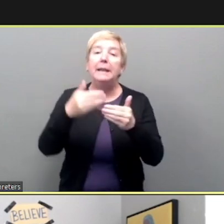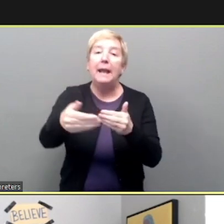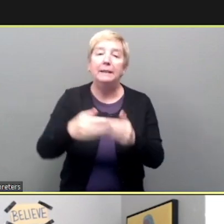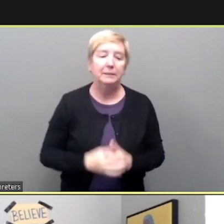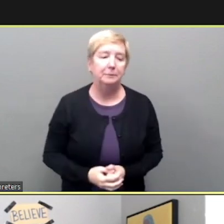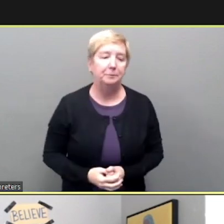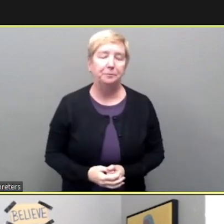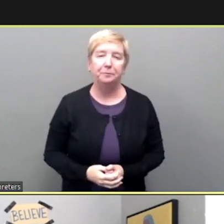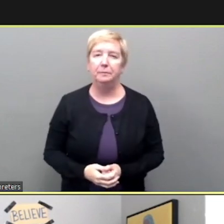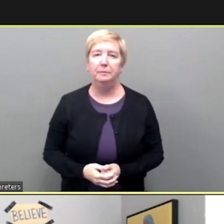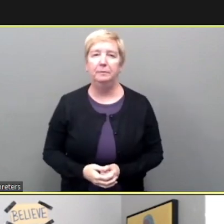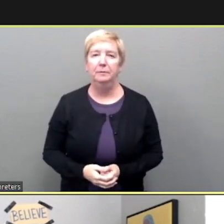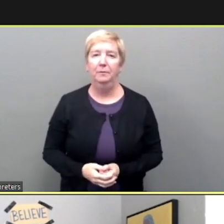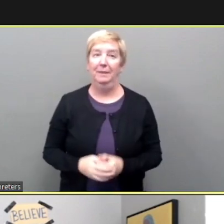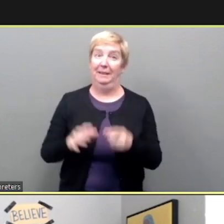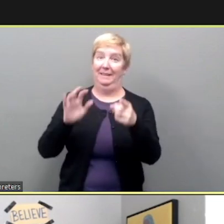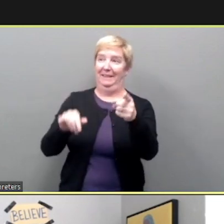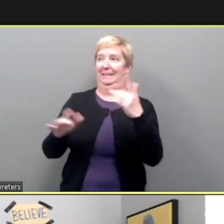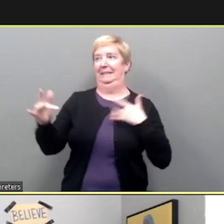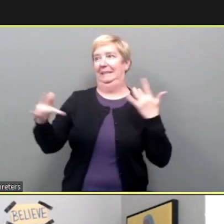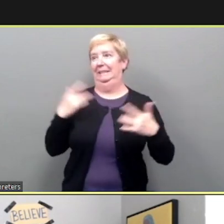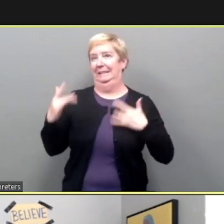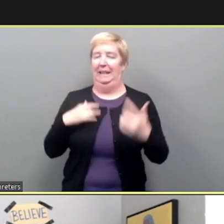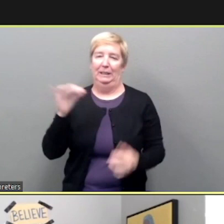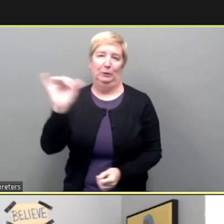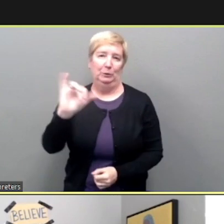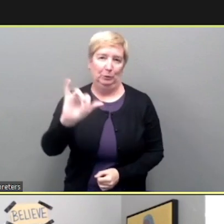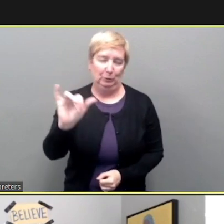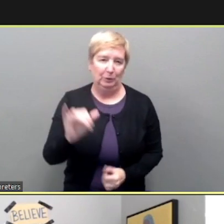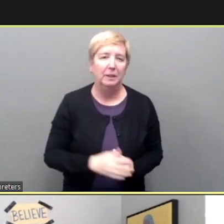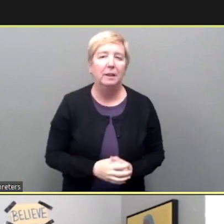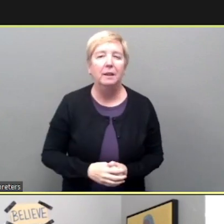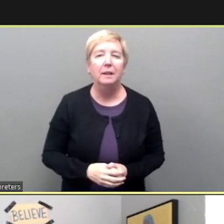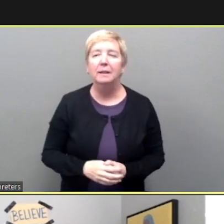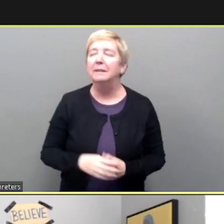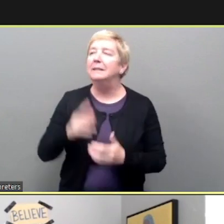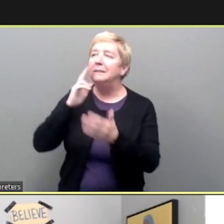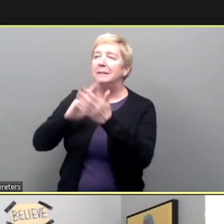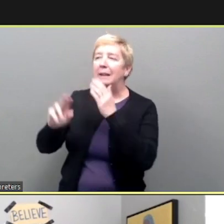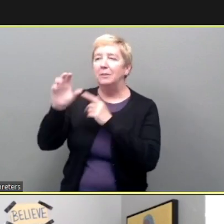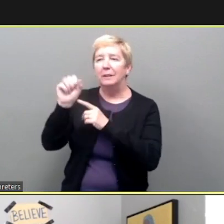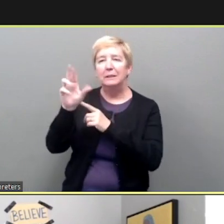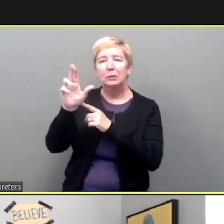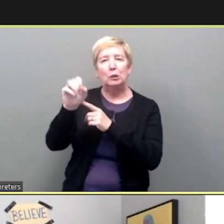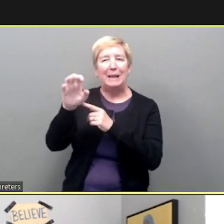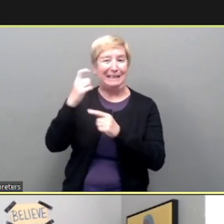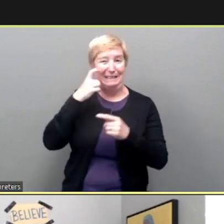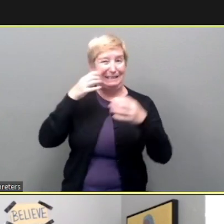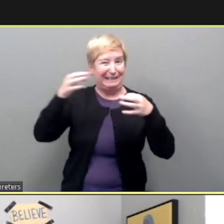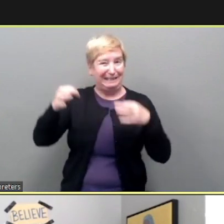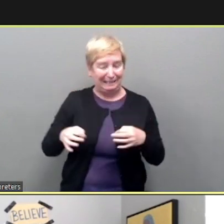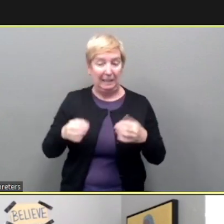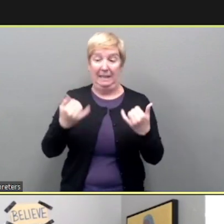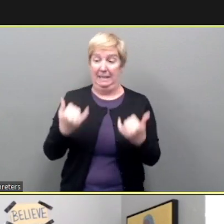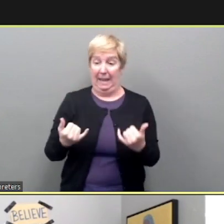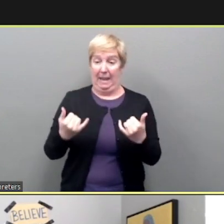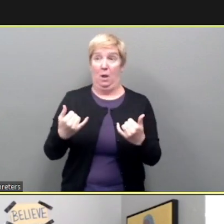This is really exciting as well, as Secretary Grace was sharing, but we are now at